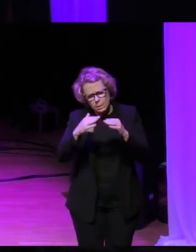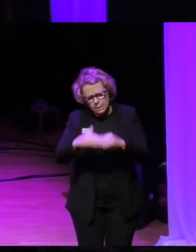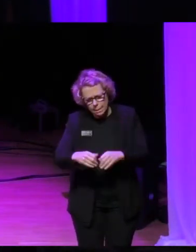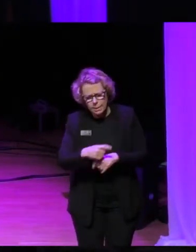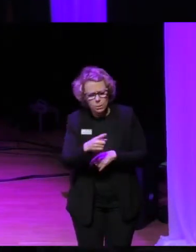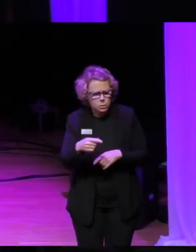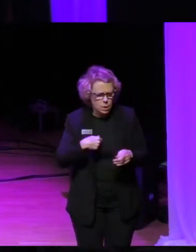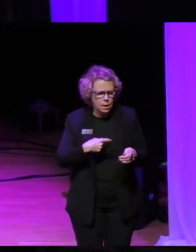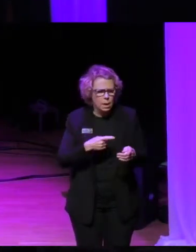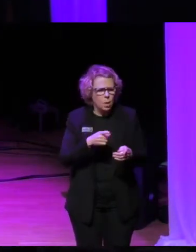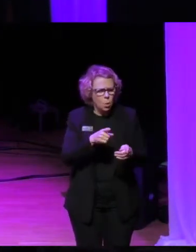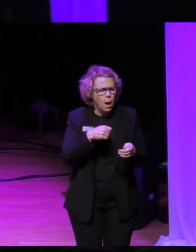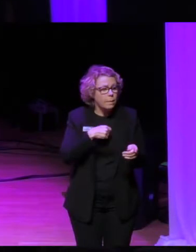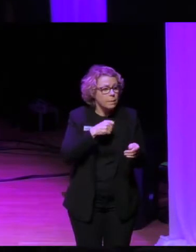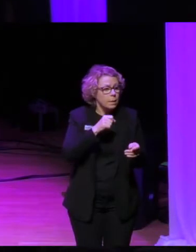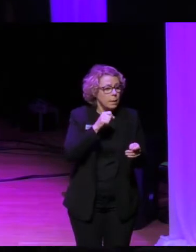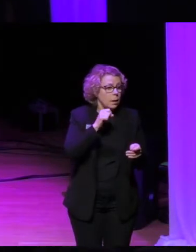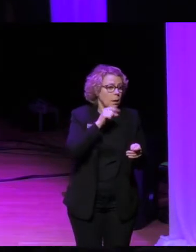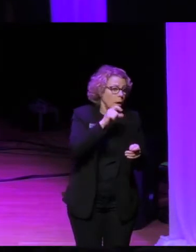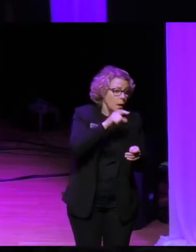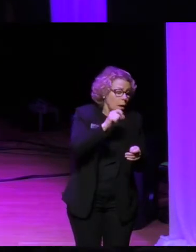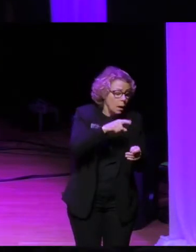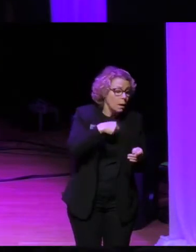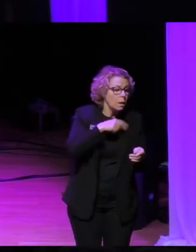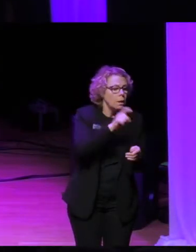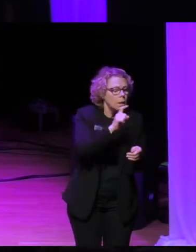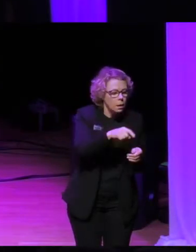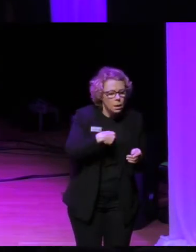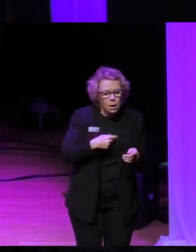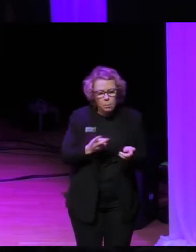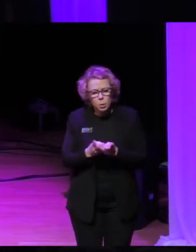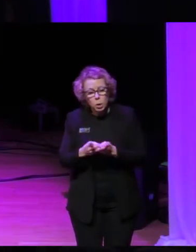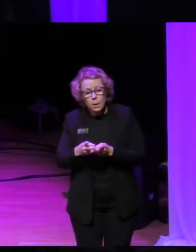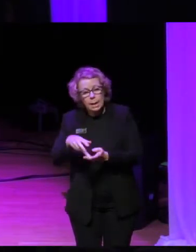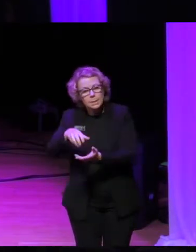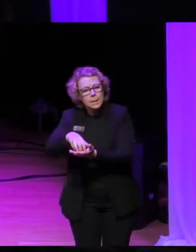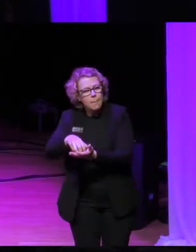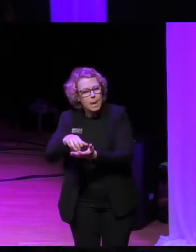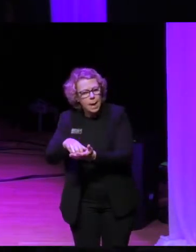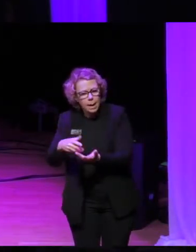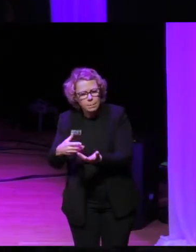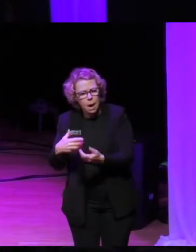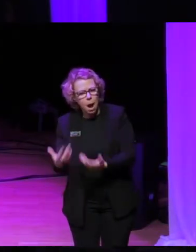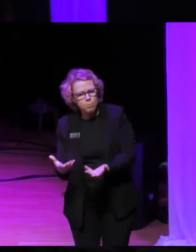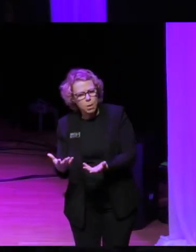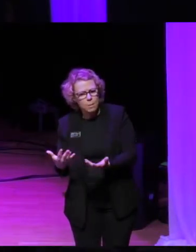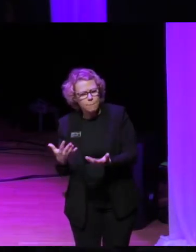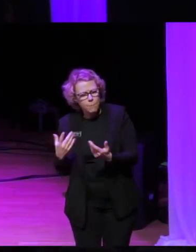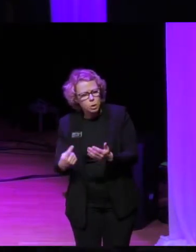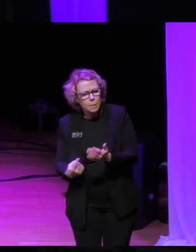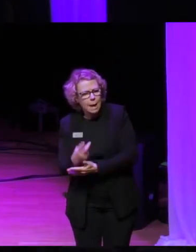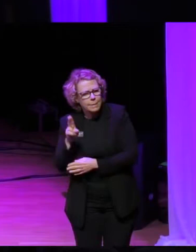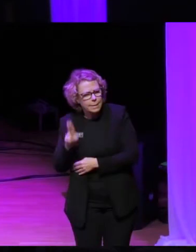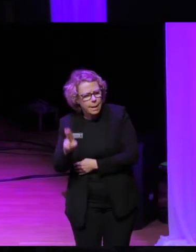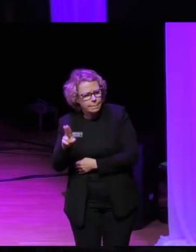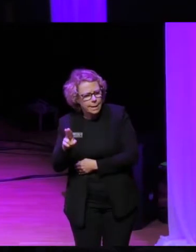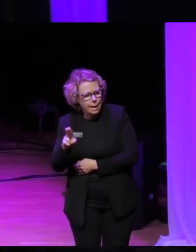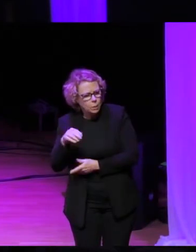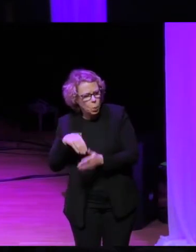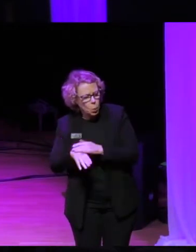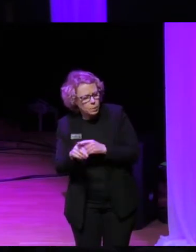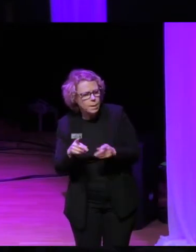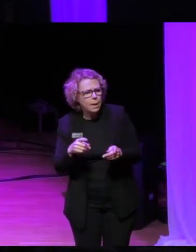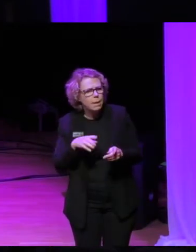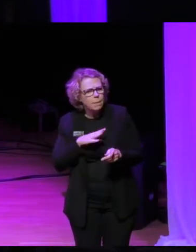the diversion of his way of acting, meaning that the public is not aware of so much going on. And is there a big risk